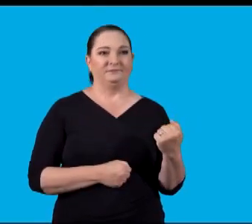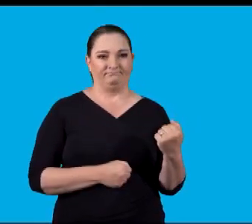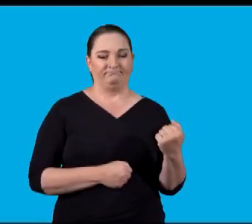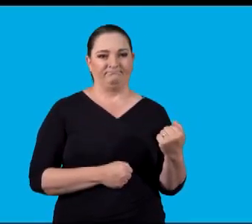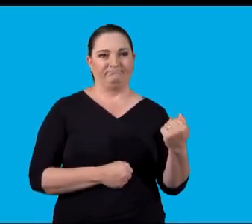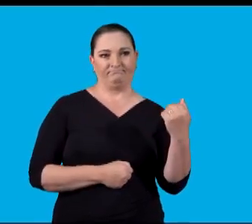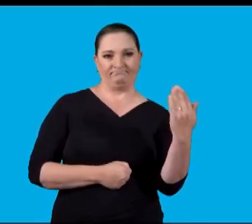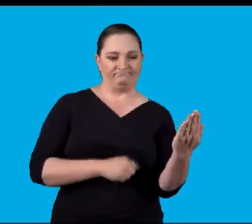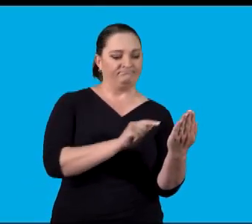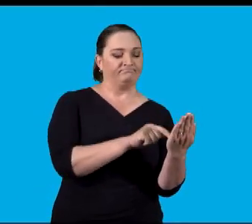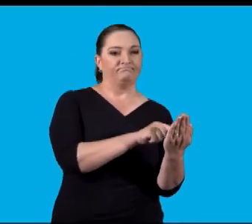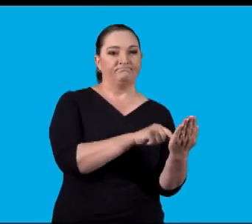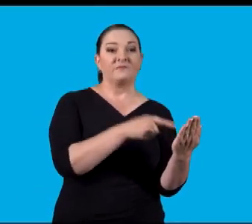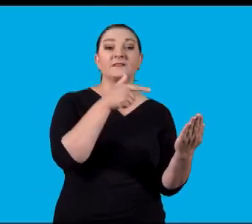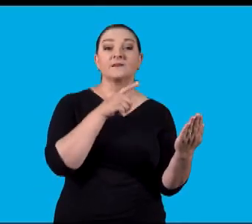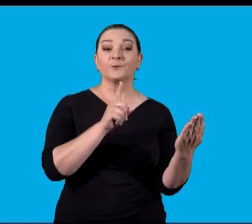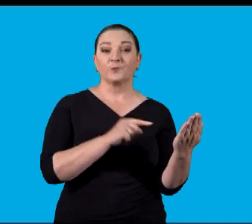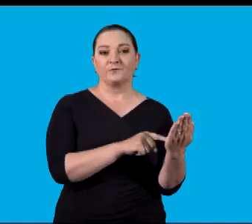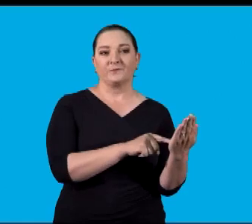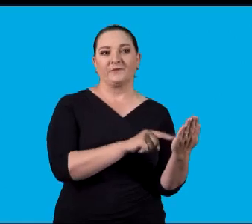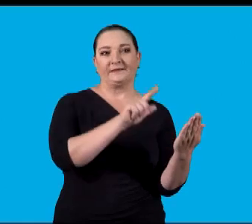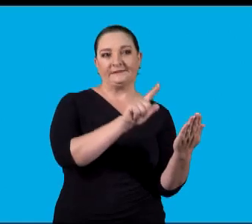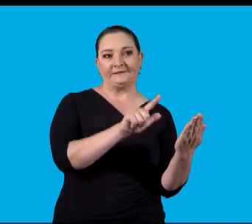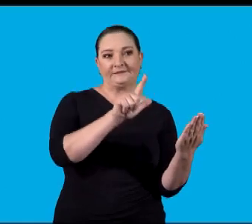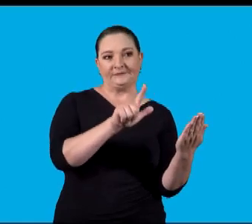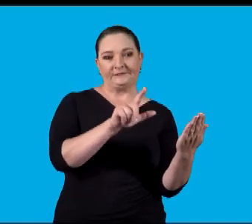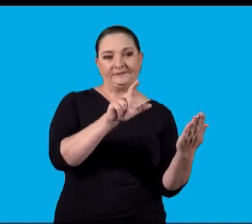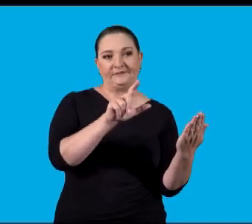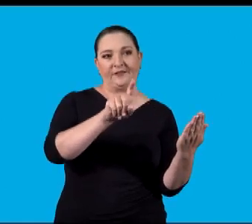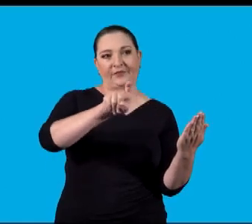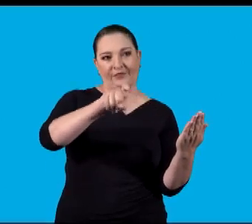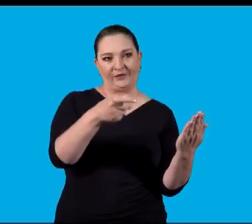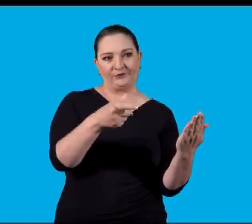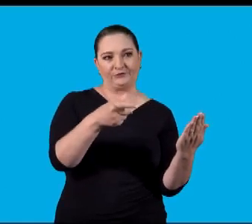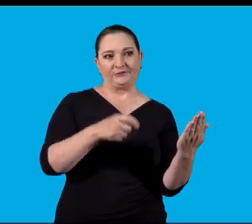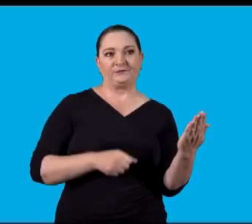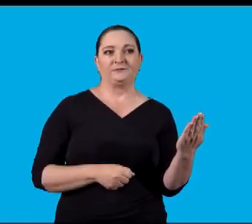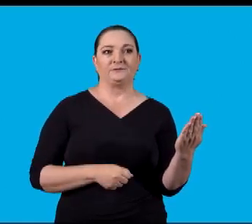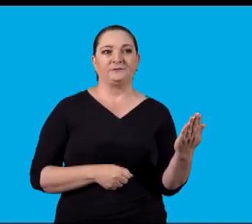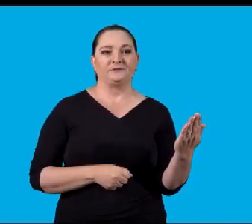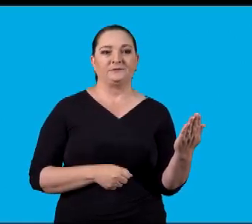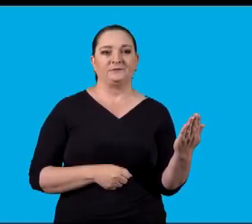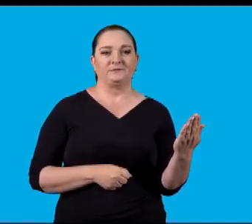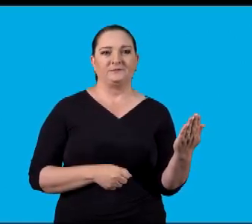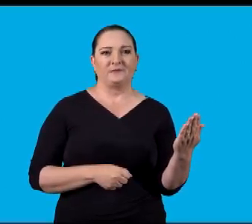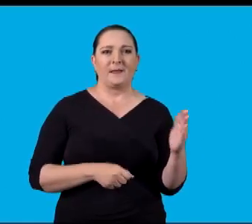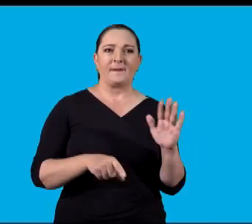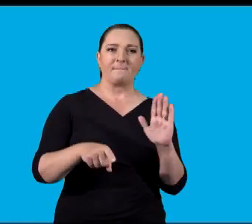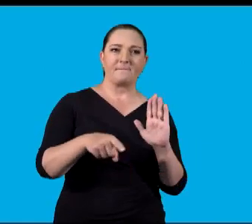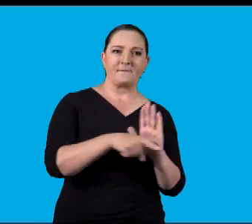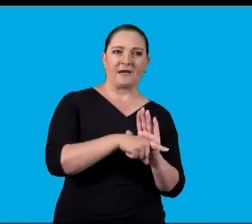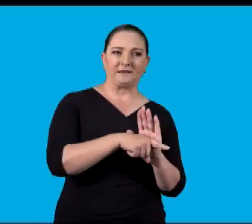get? When I come to my calculator, I'll now say 770,000, then I'll